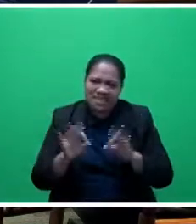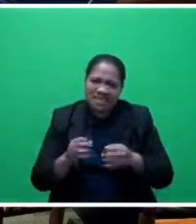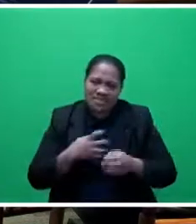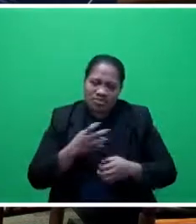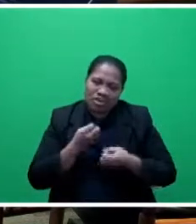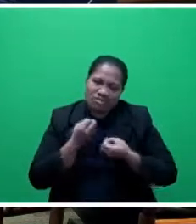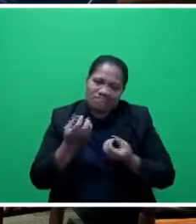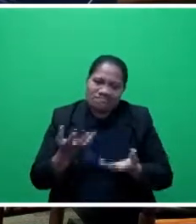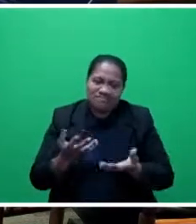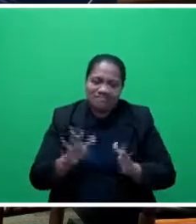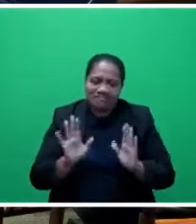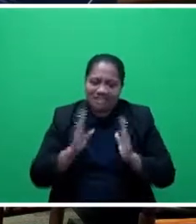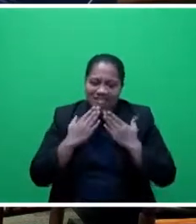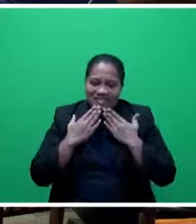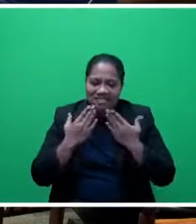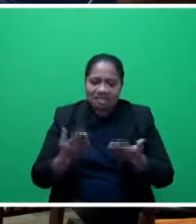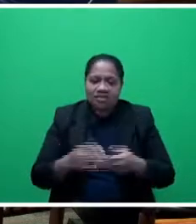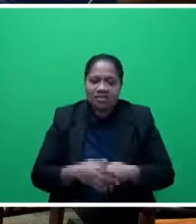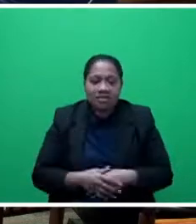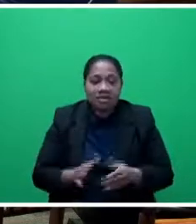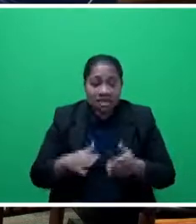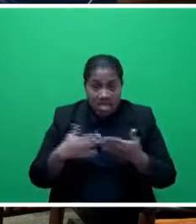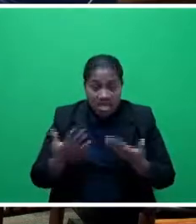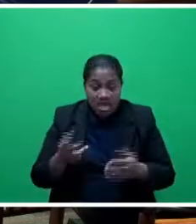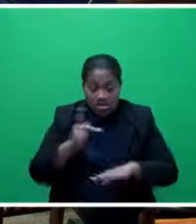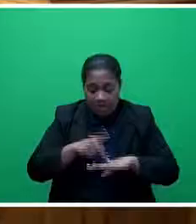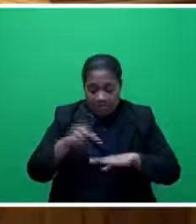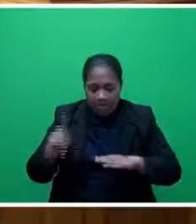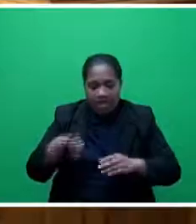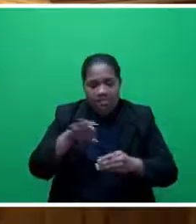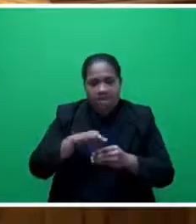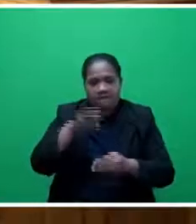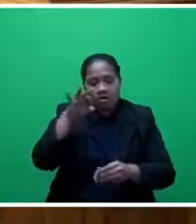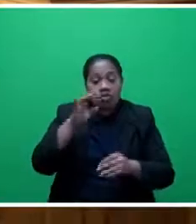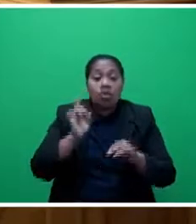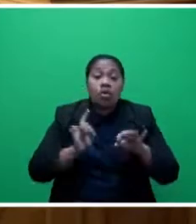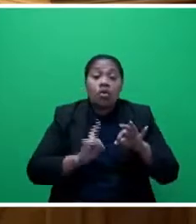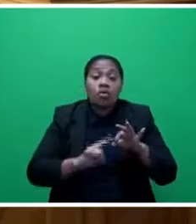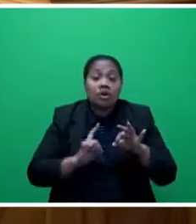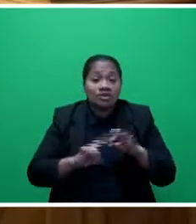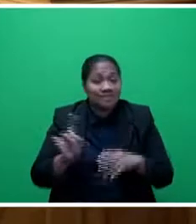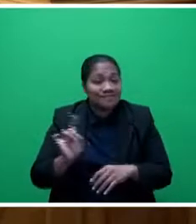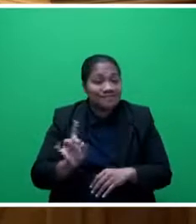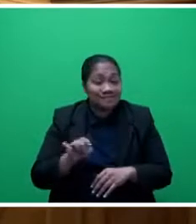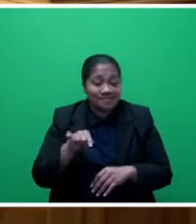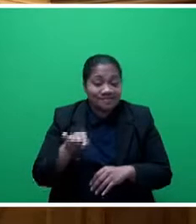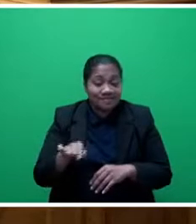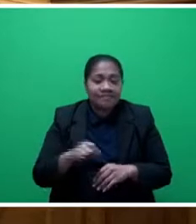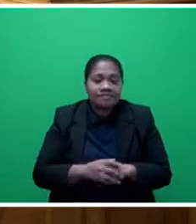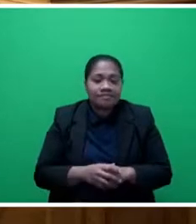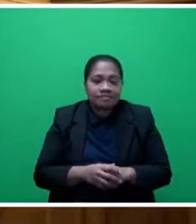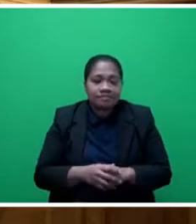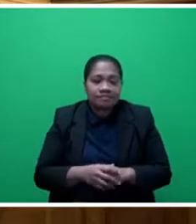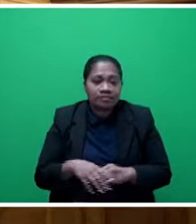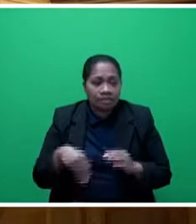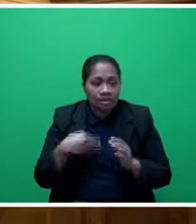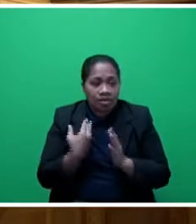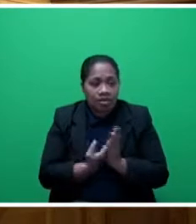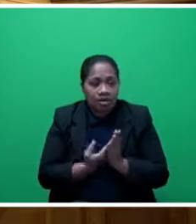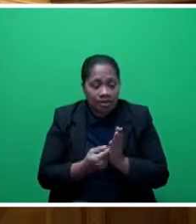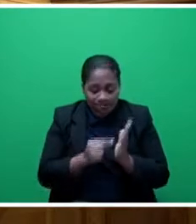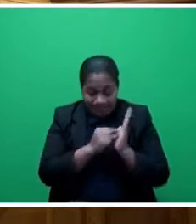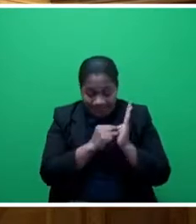members, the Parliament will now vote. The question is, pursuant to resolution of Parliament